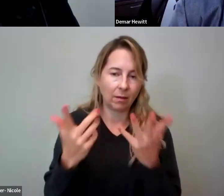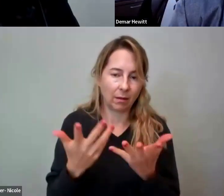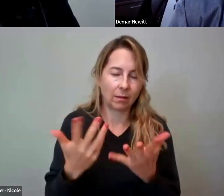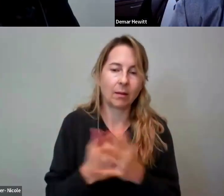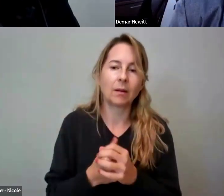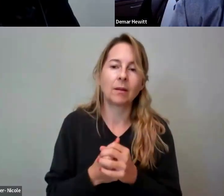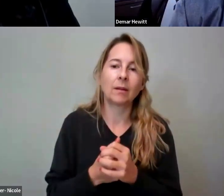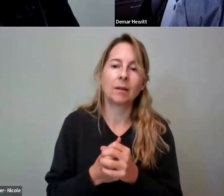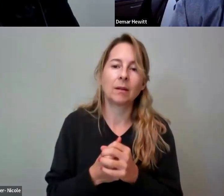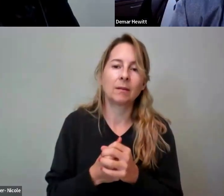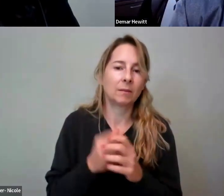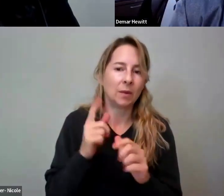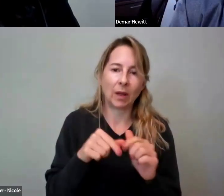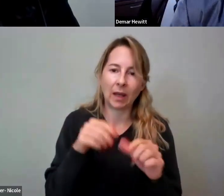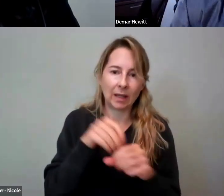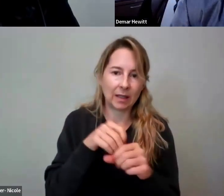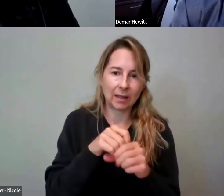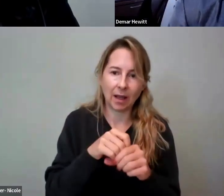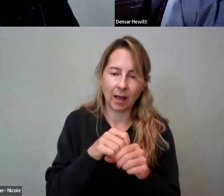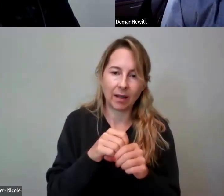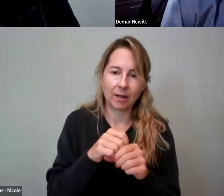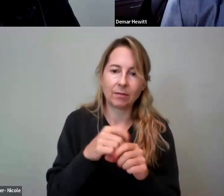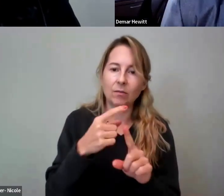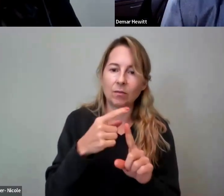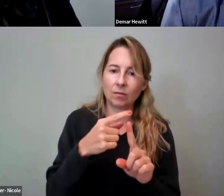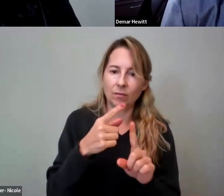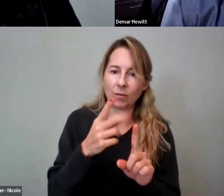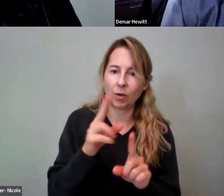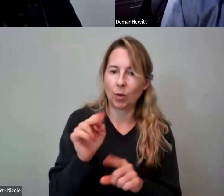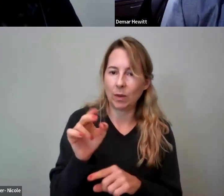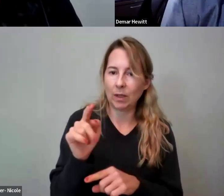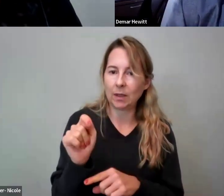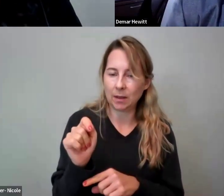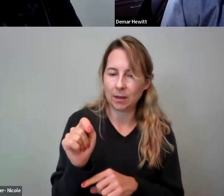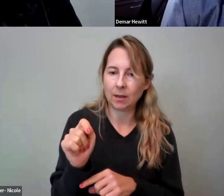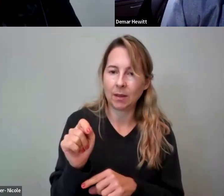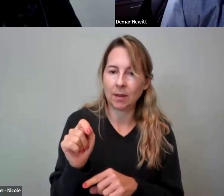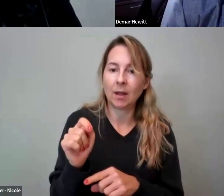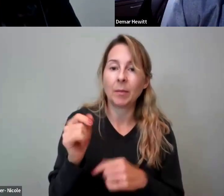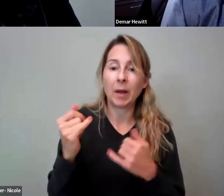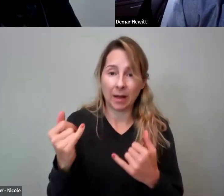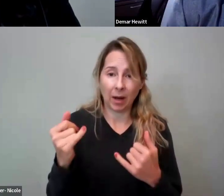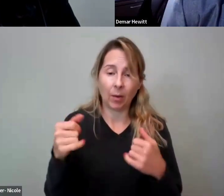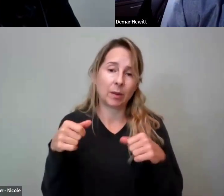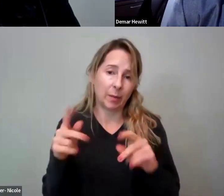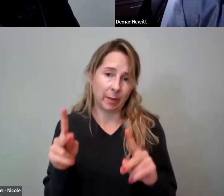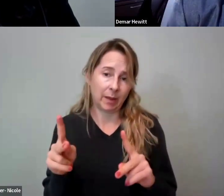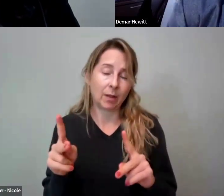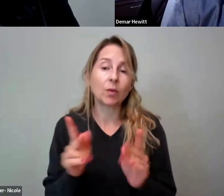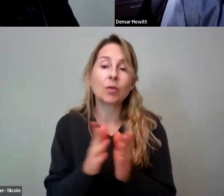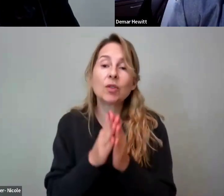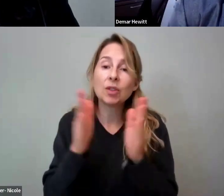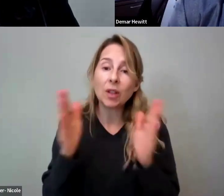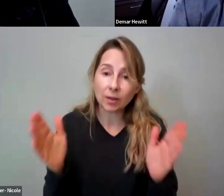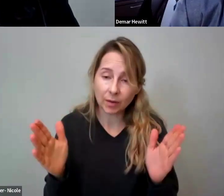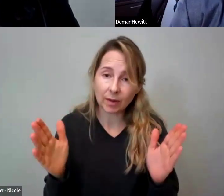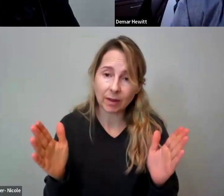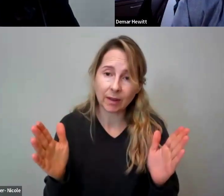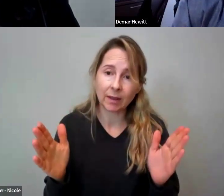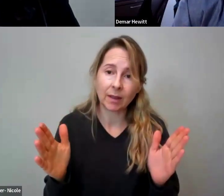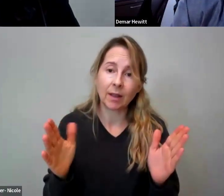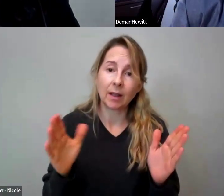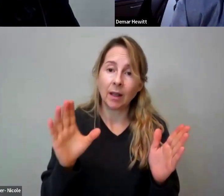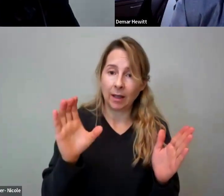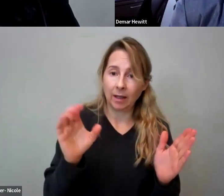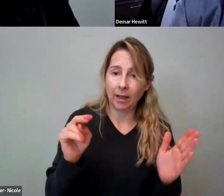a unit, but it is now allowed. I'll say this. So the general accepted position on medical cannabis is